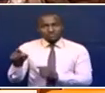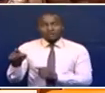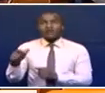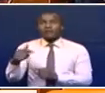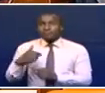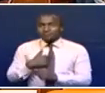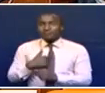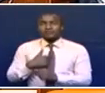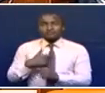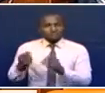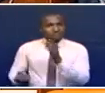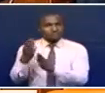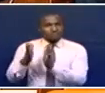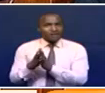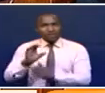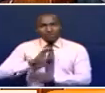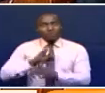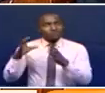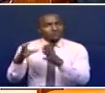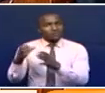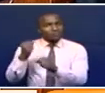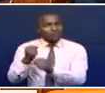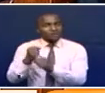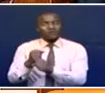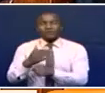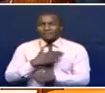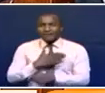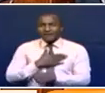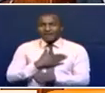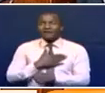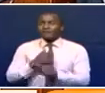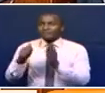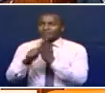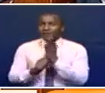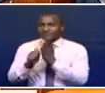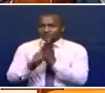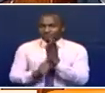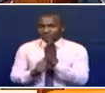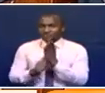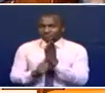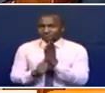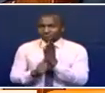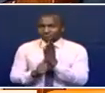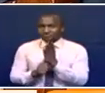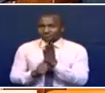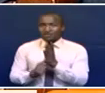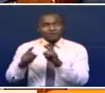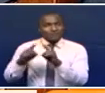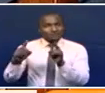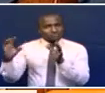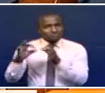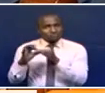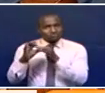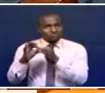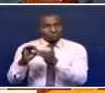already commissioned my own team that is working on my renewed manifesto. But the uniting factor